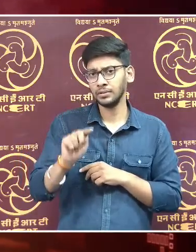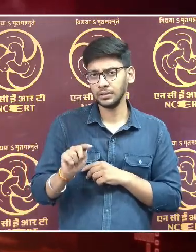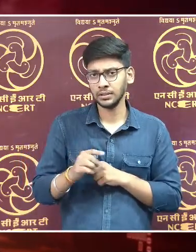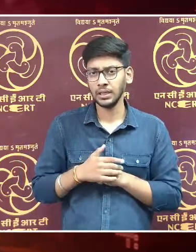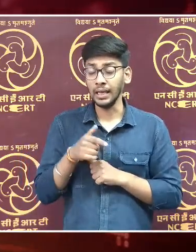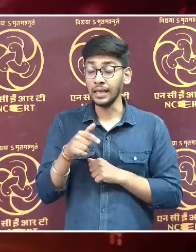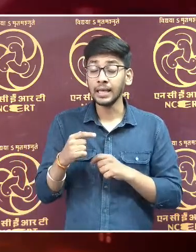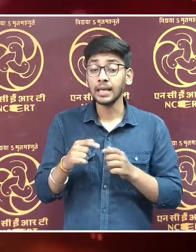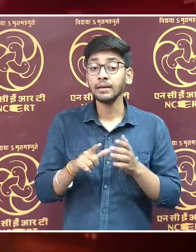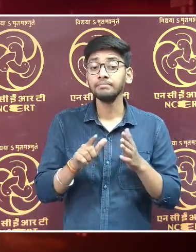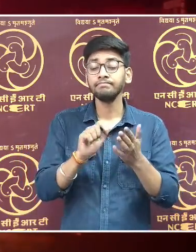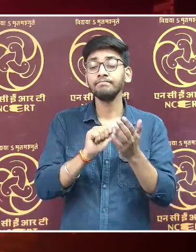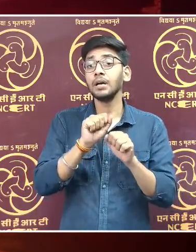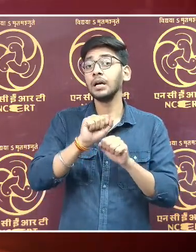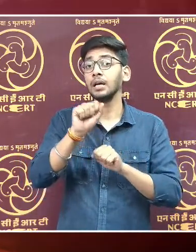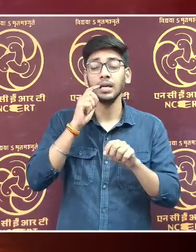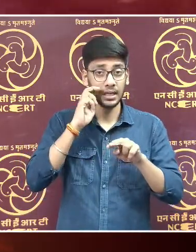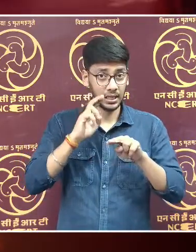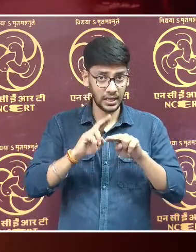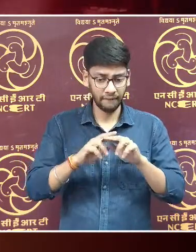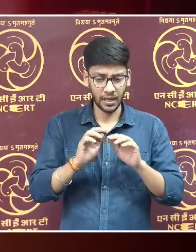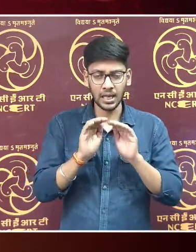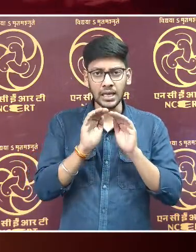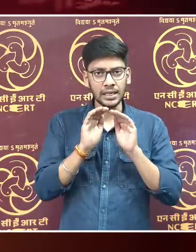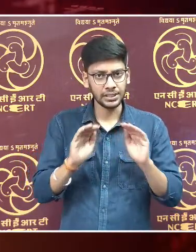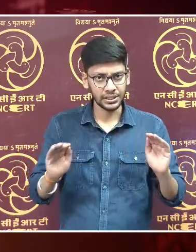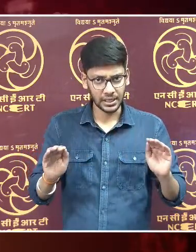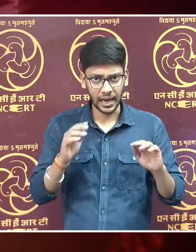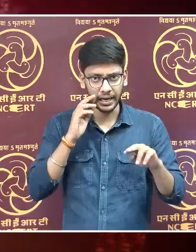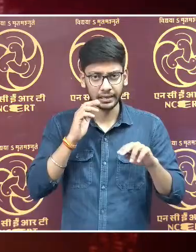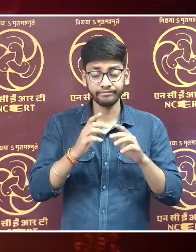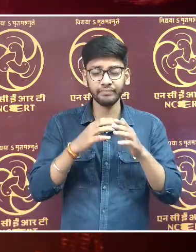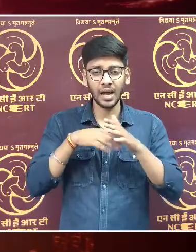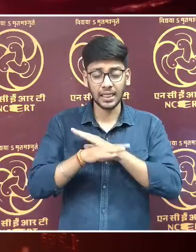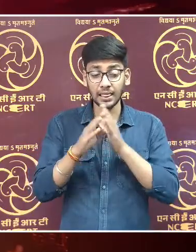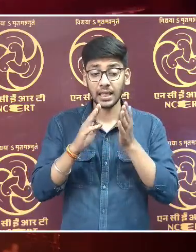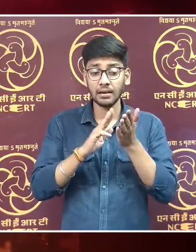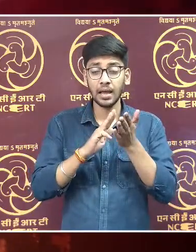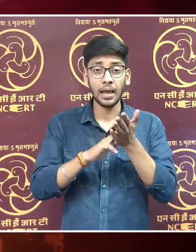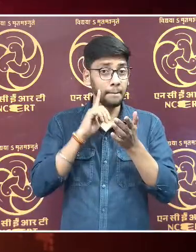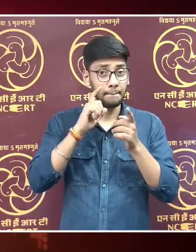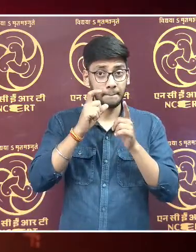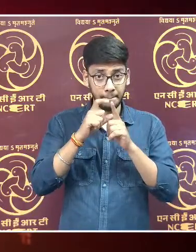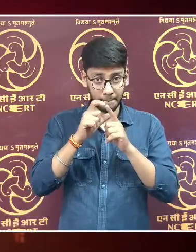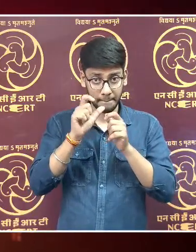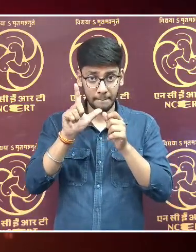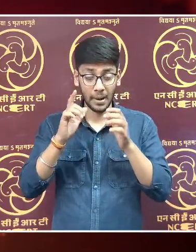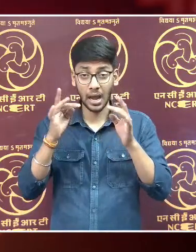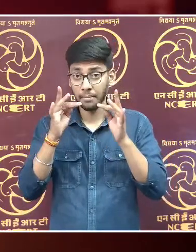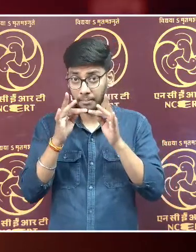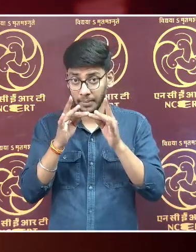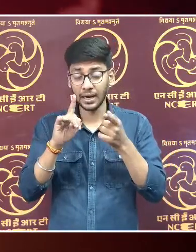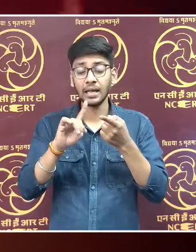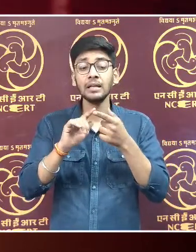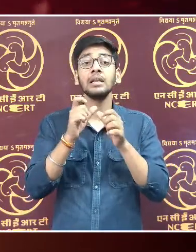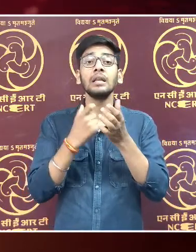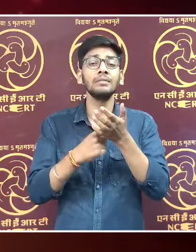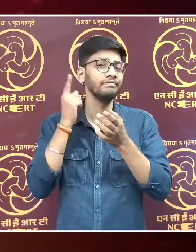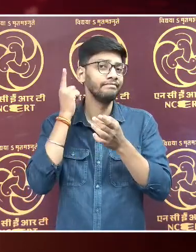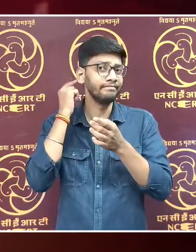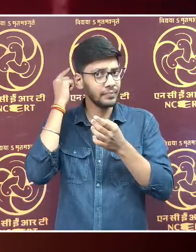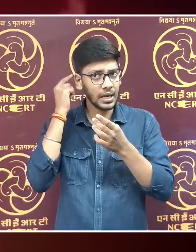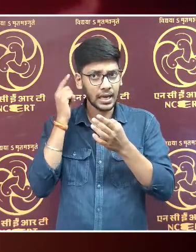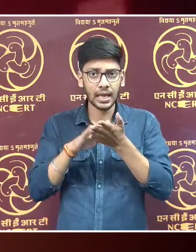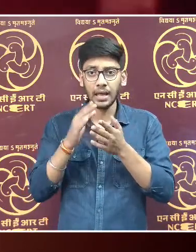that says that a child who has this middle ear infection is has a lot of understanding problem